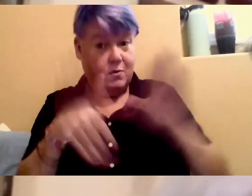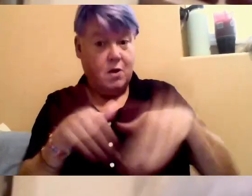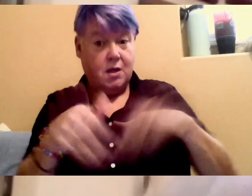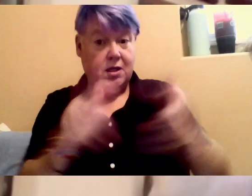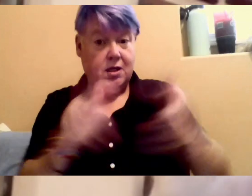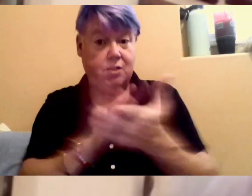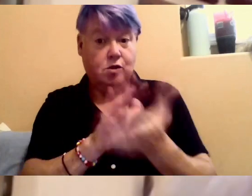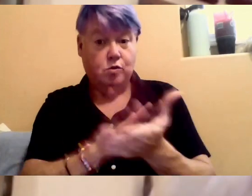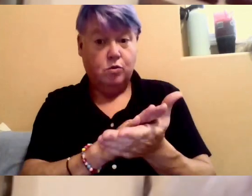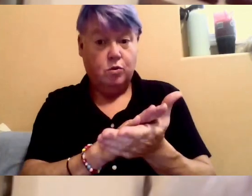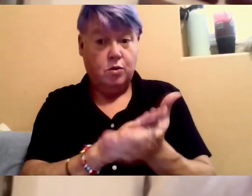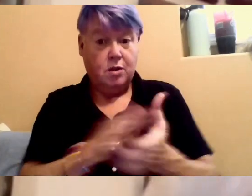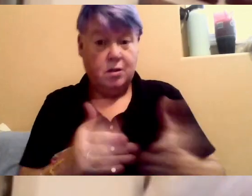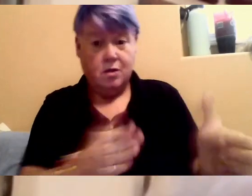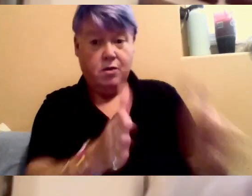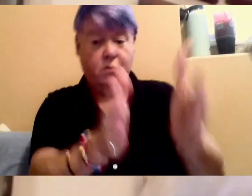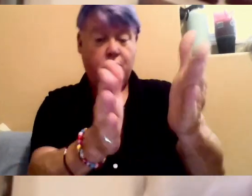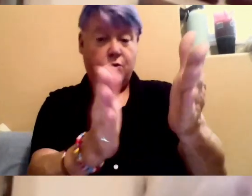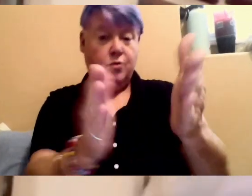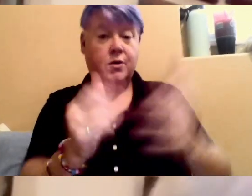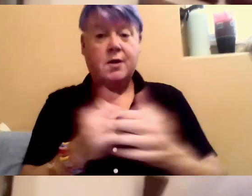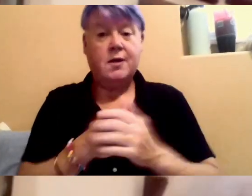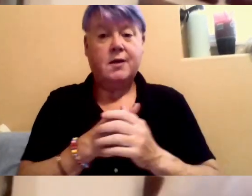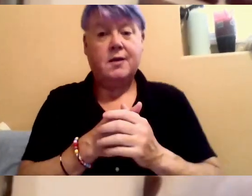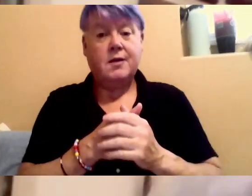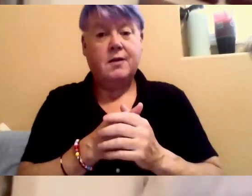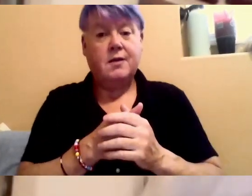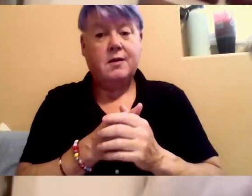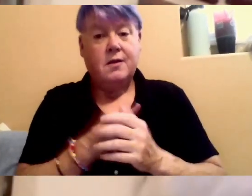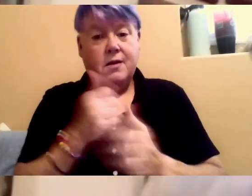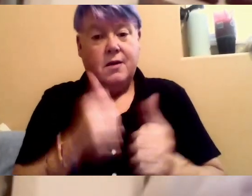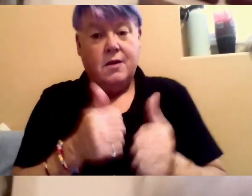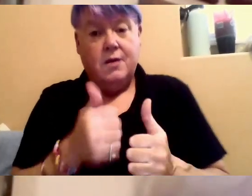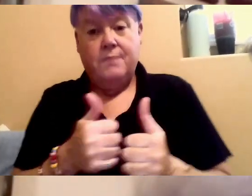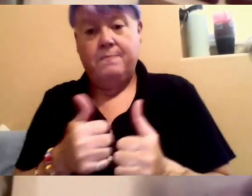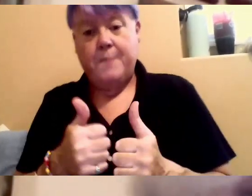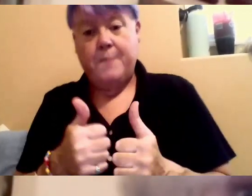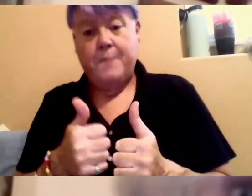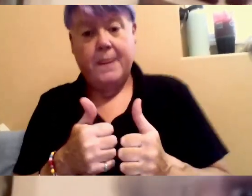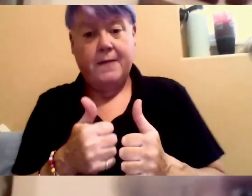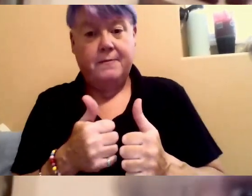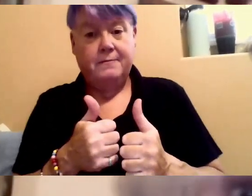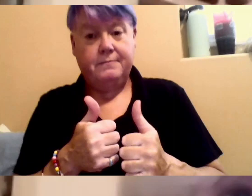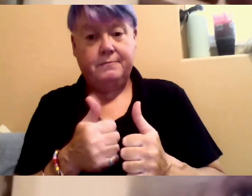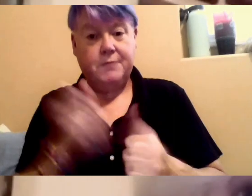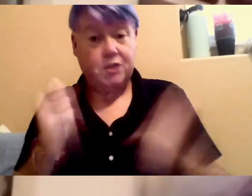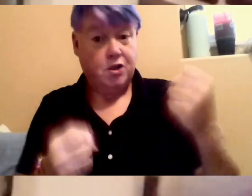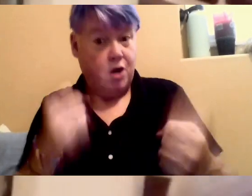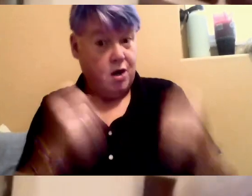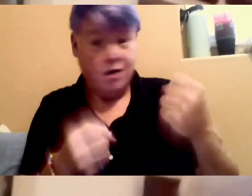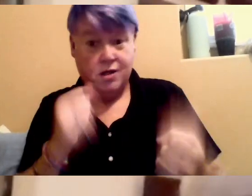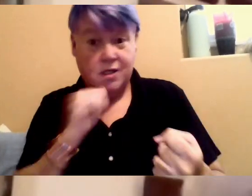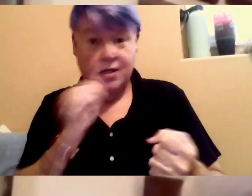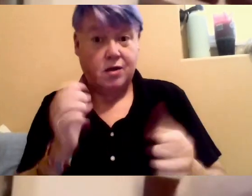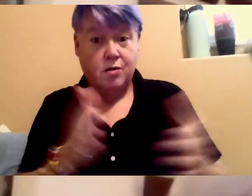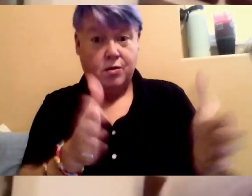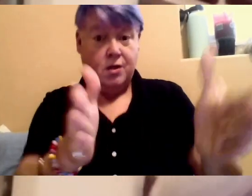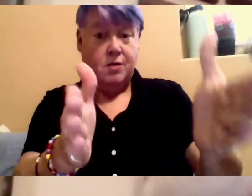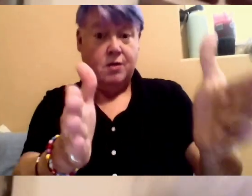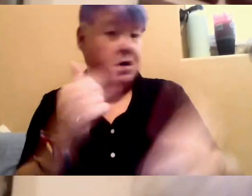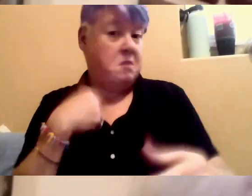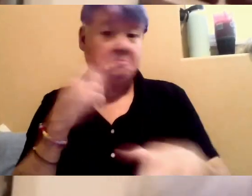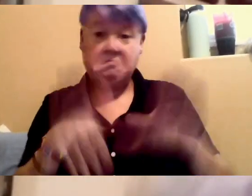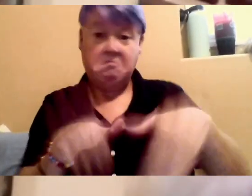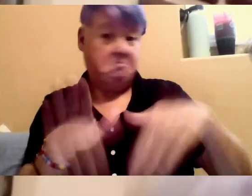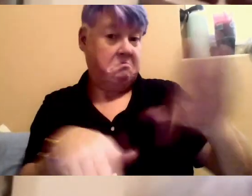school along a road which cars didn't pass along. I mean, I walked to school